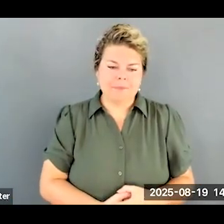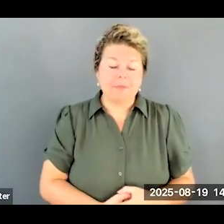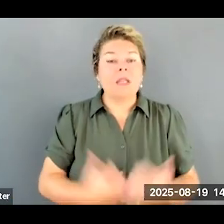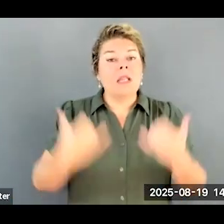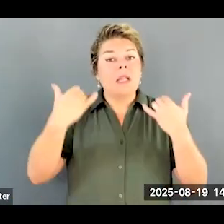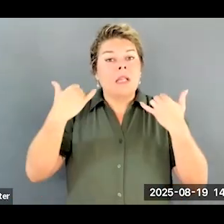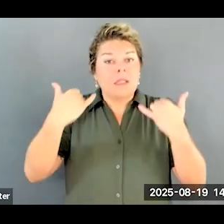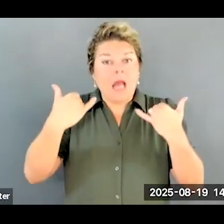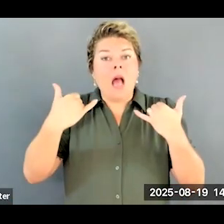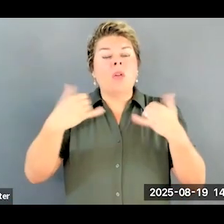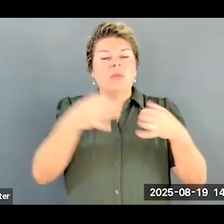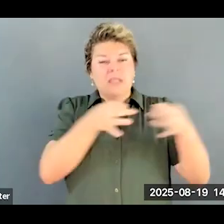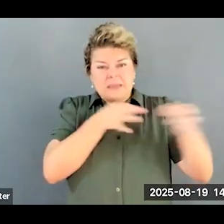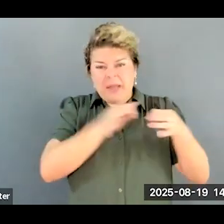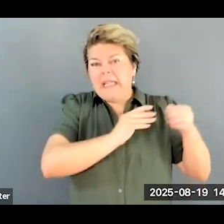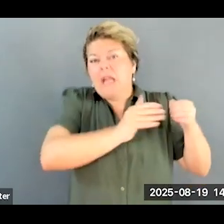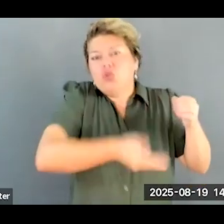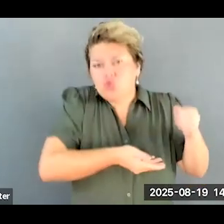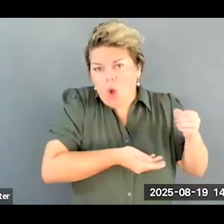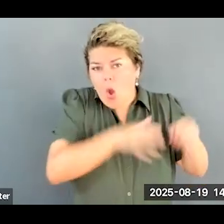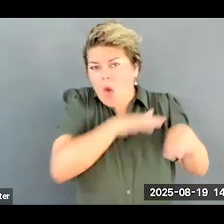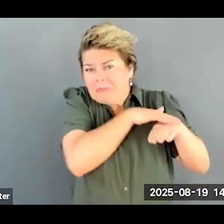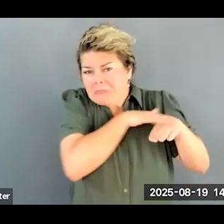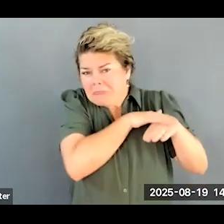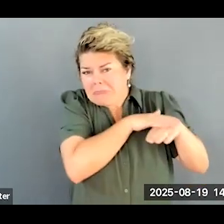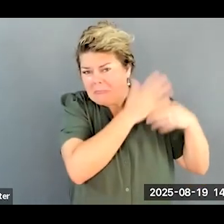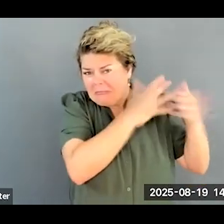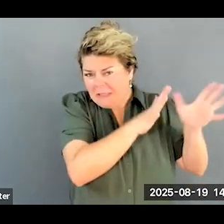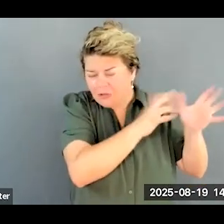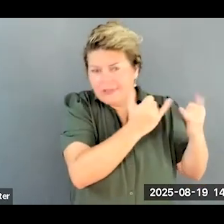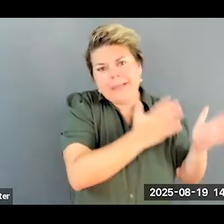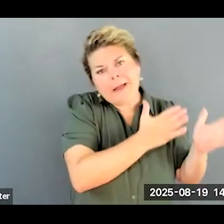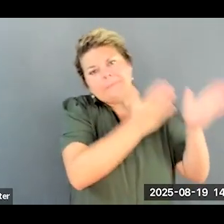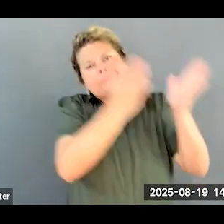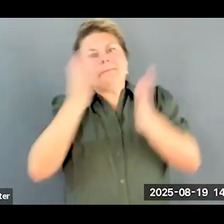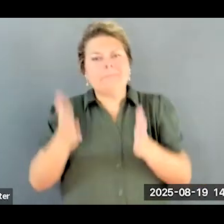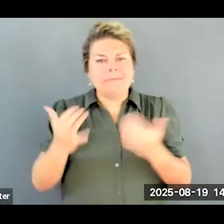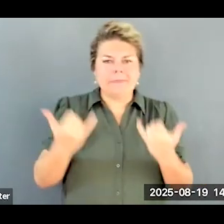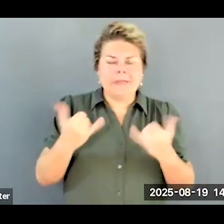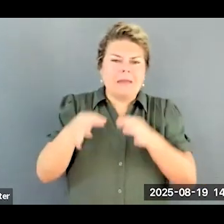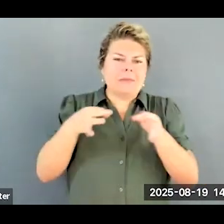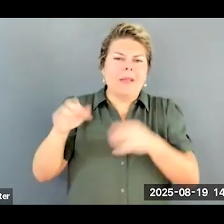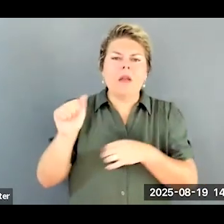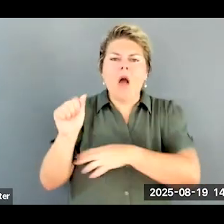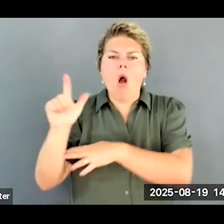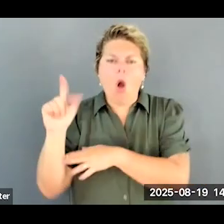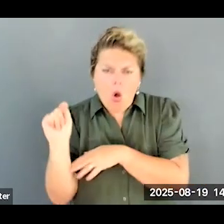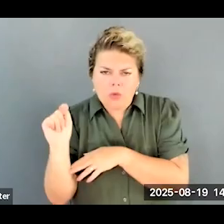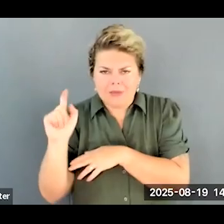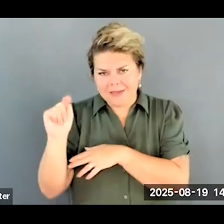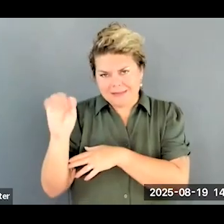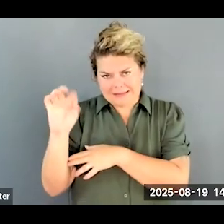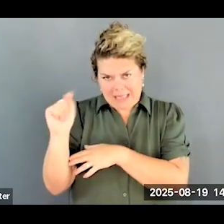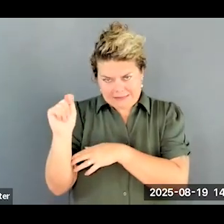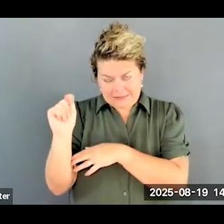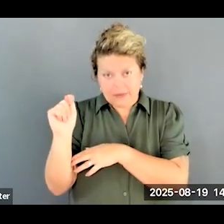Now that we've gone over some of our intro to digital accessibility, I want to talk about effective alt text because most of our marketing